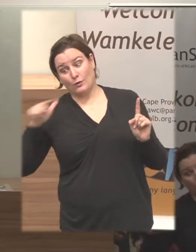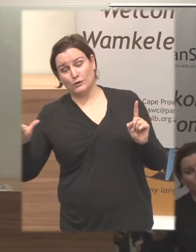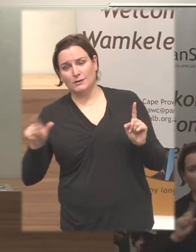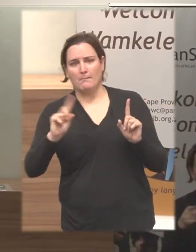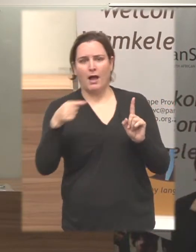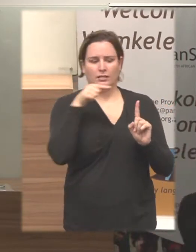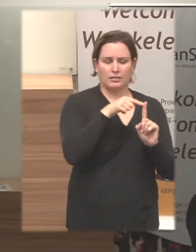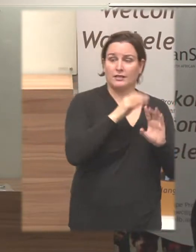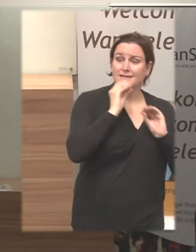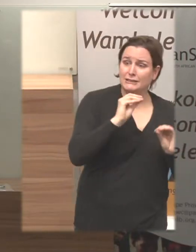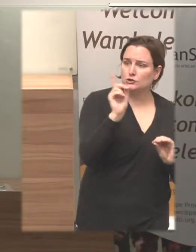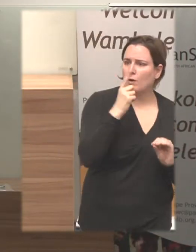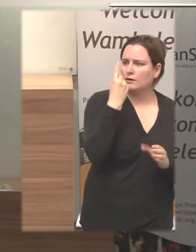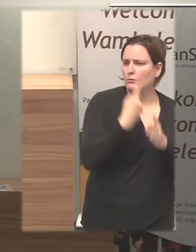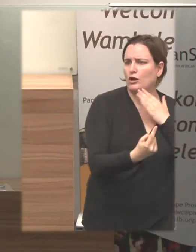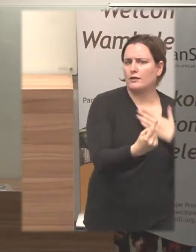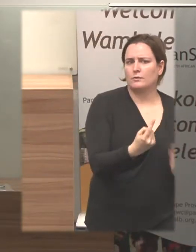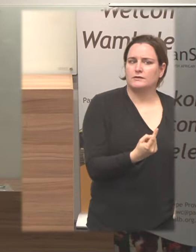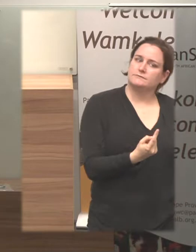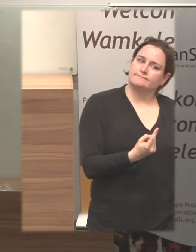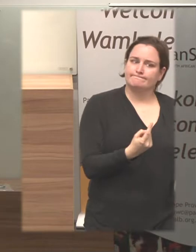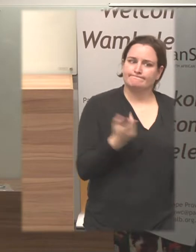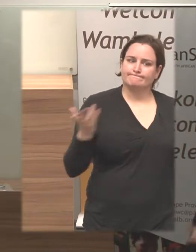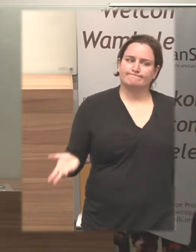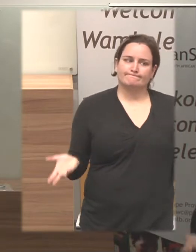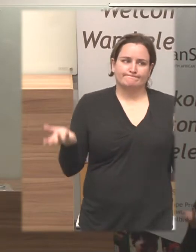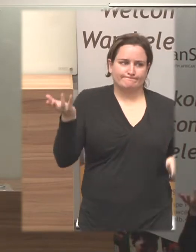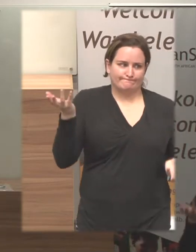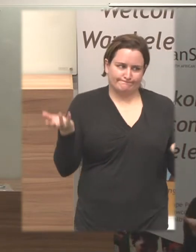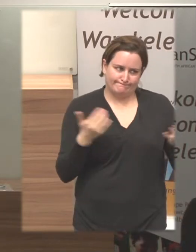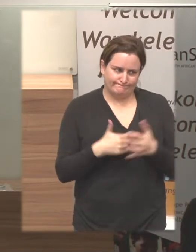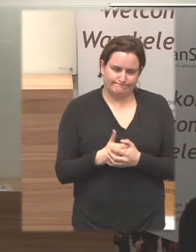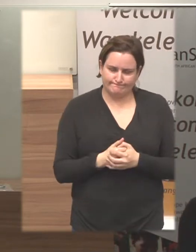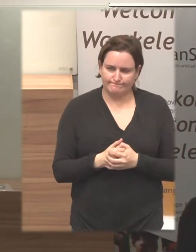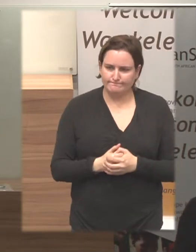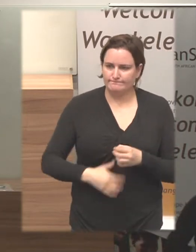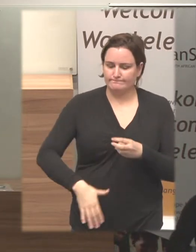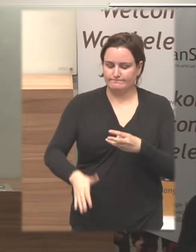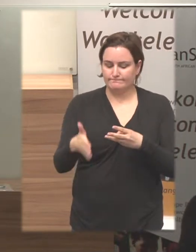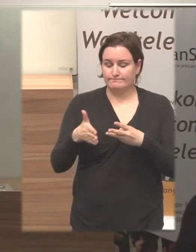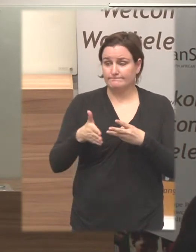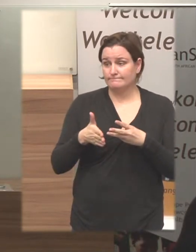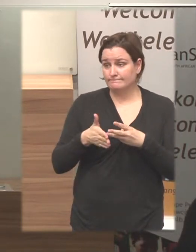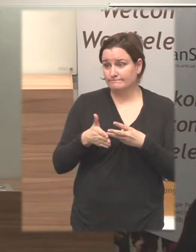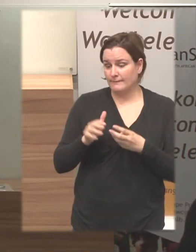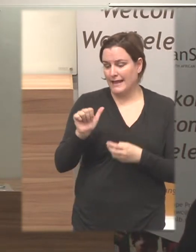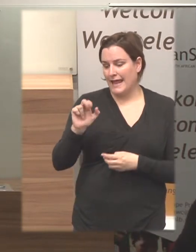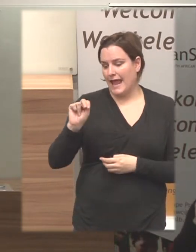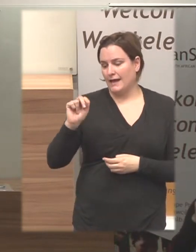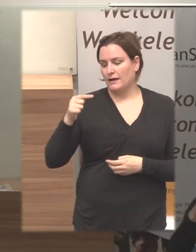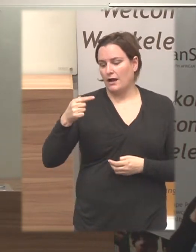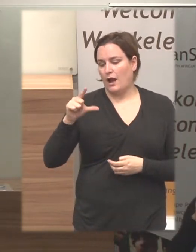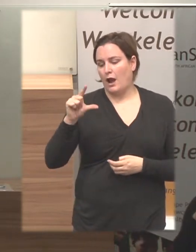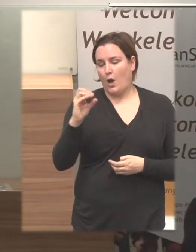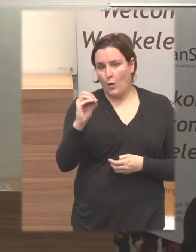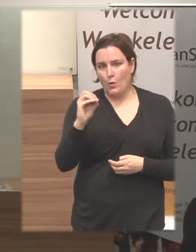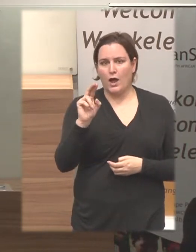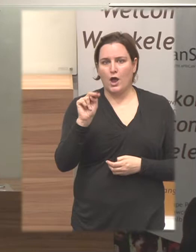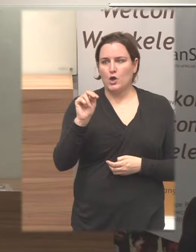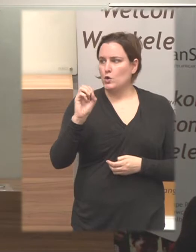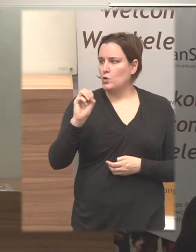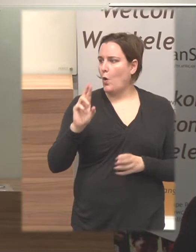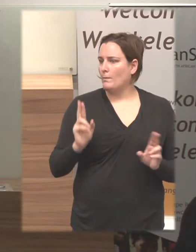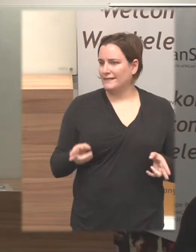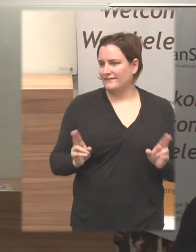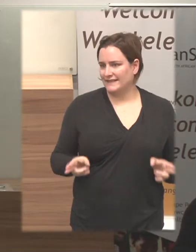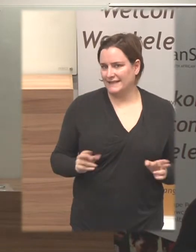behind current practice and what's happening. The third one is Enjoynormativity. And I've put in brackets there